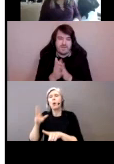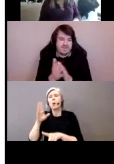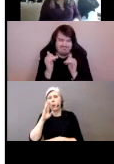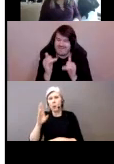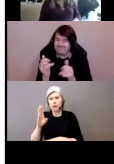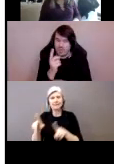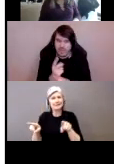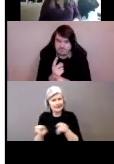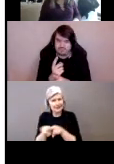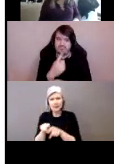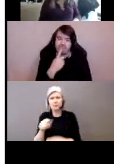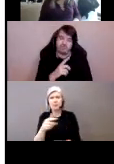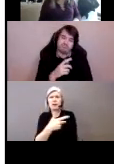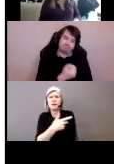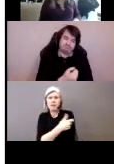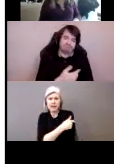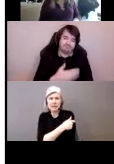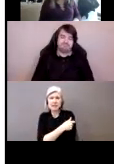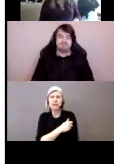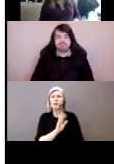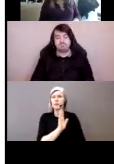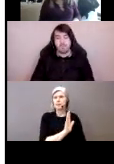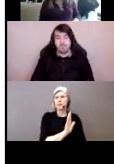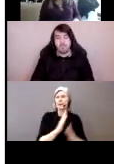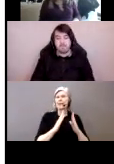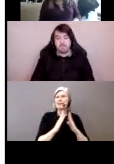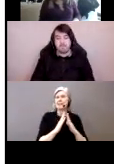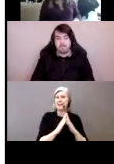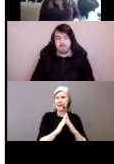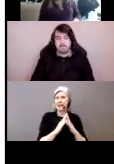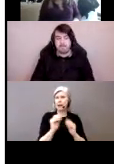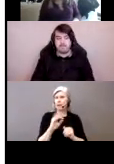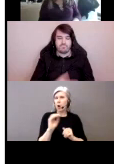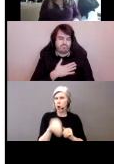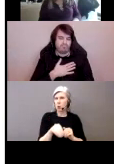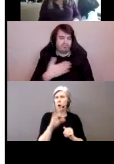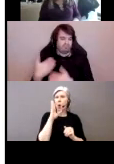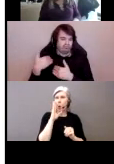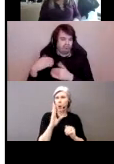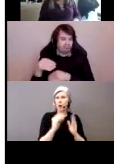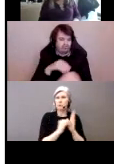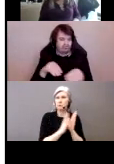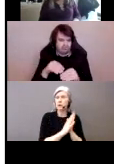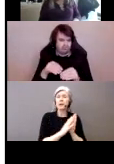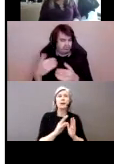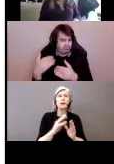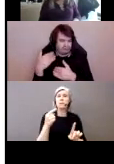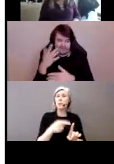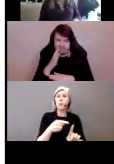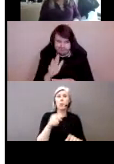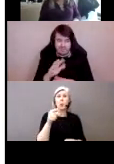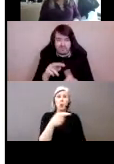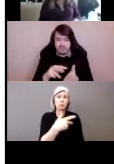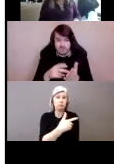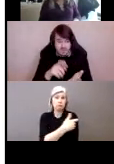that will be managed on the city's part and on the province's part. So you don't have to worry. If you get Pfizer for dose 1, you'll get Pfizer for